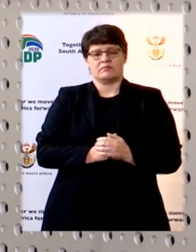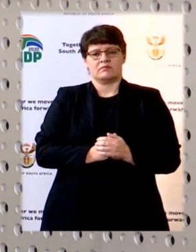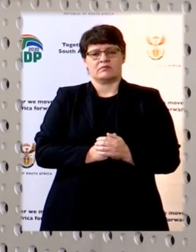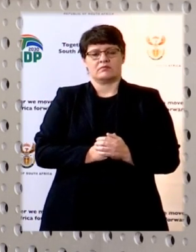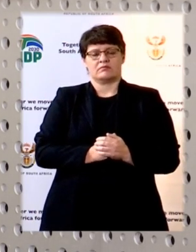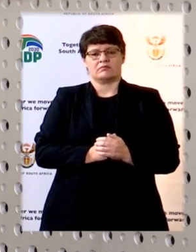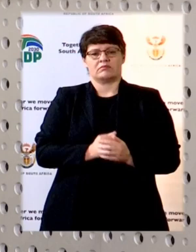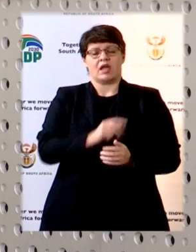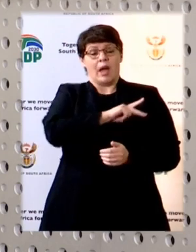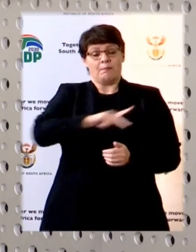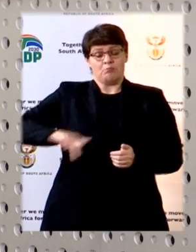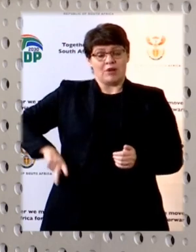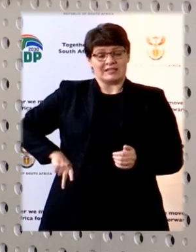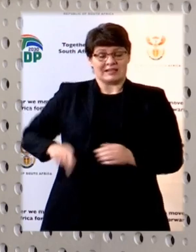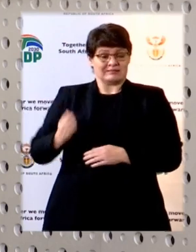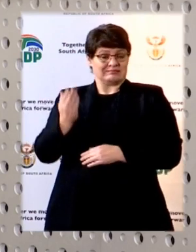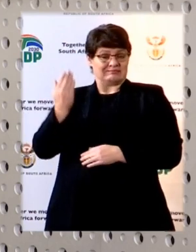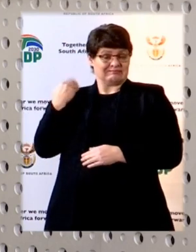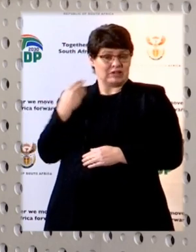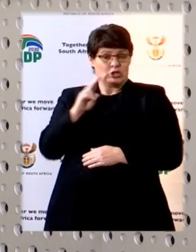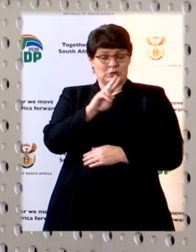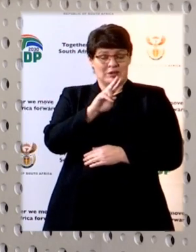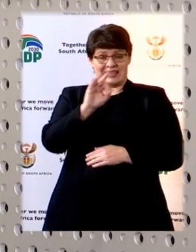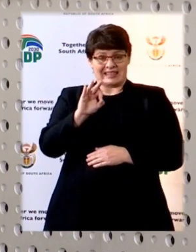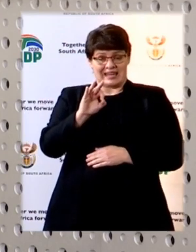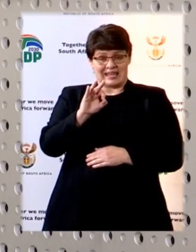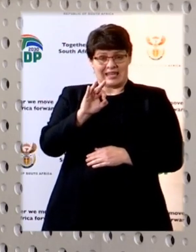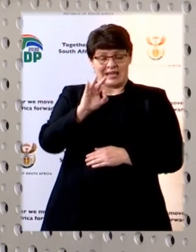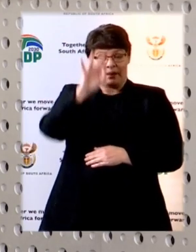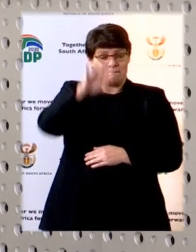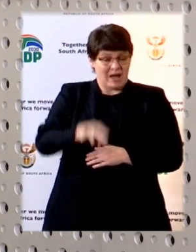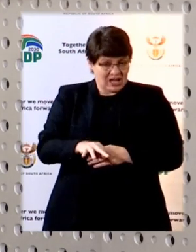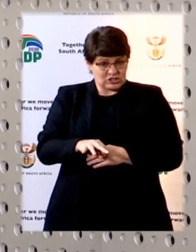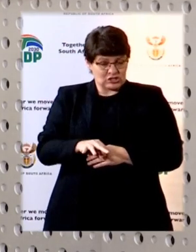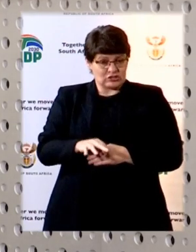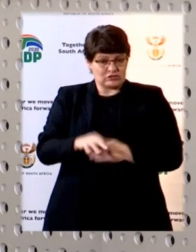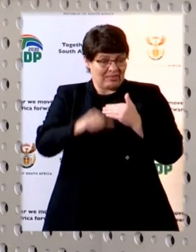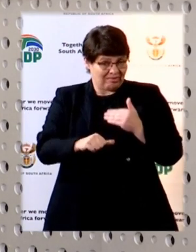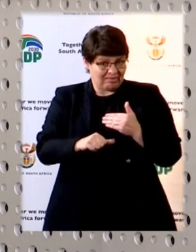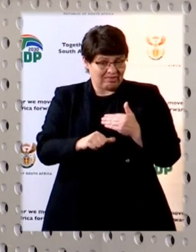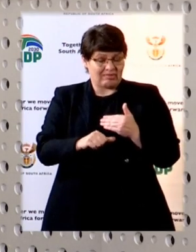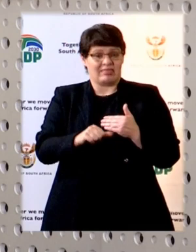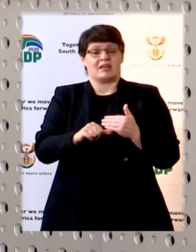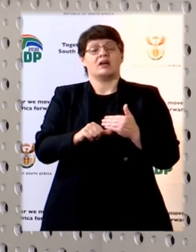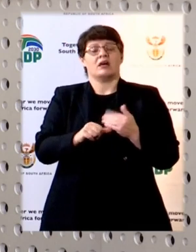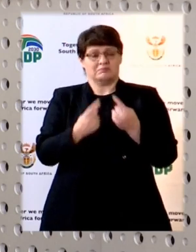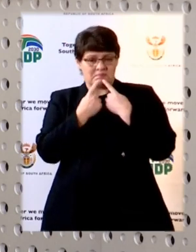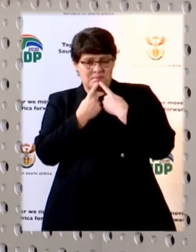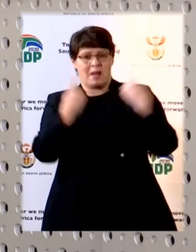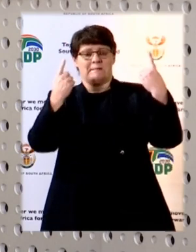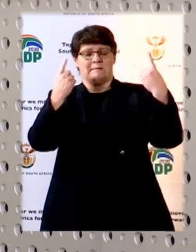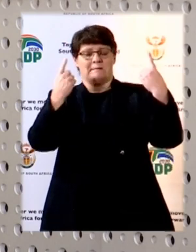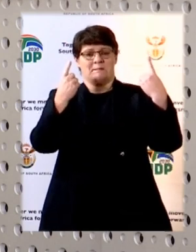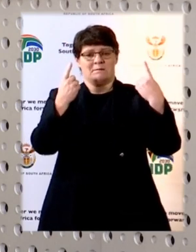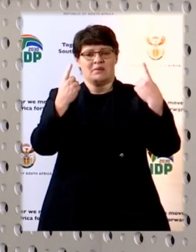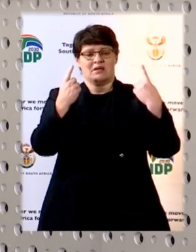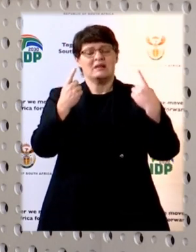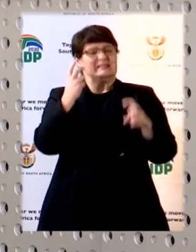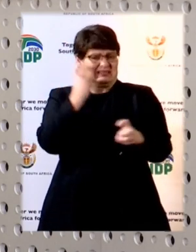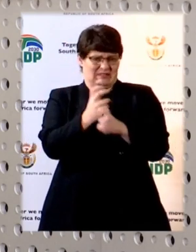The President announced the national lockdown on the 23rd of March, a difficult decision in whose absence the health,